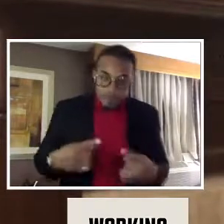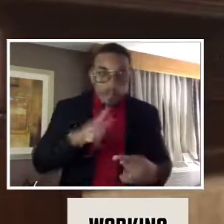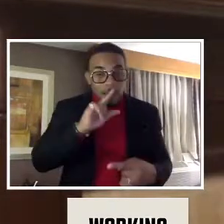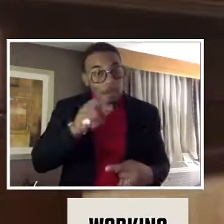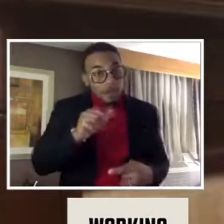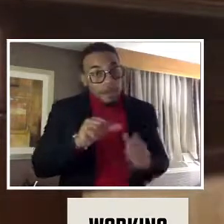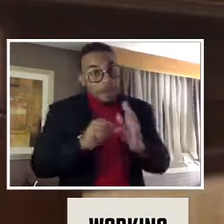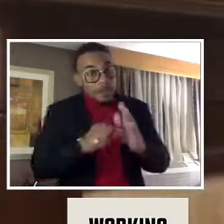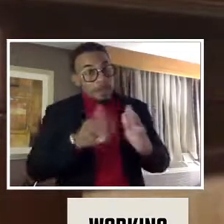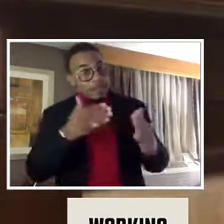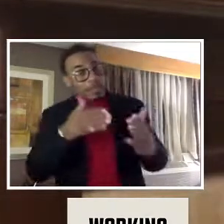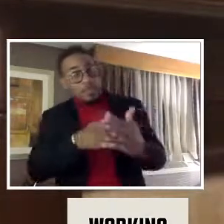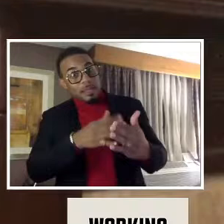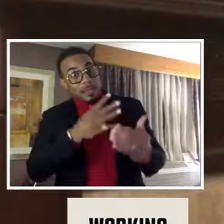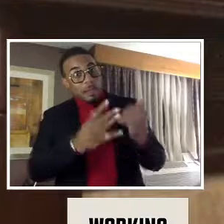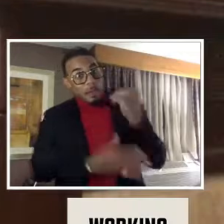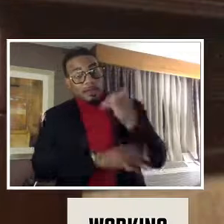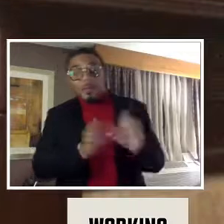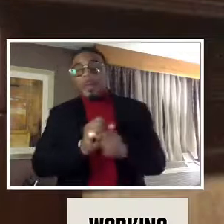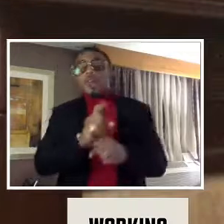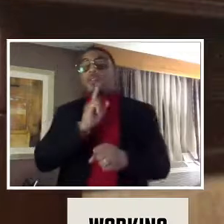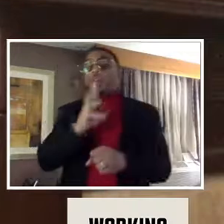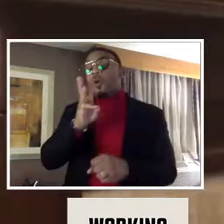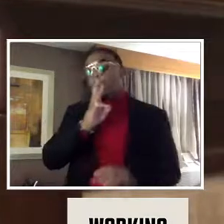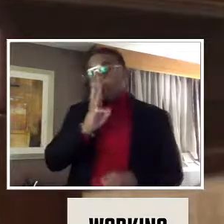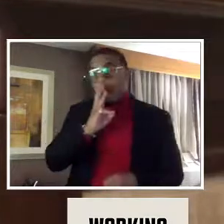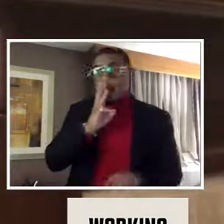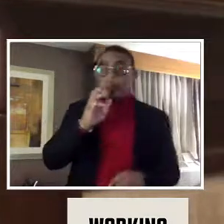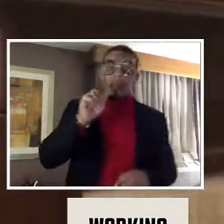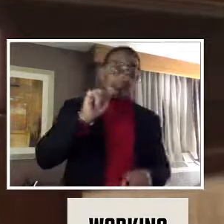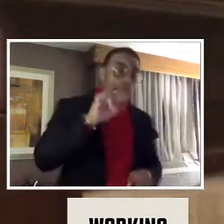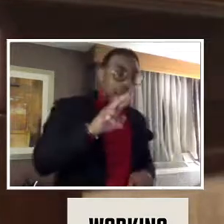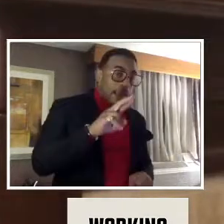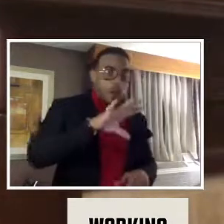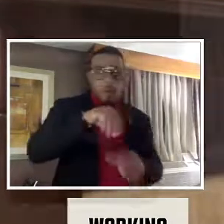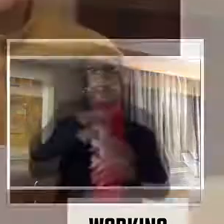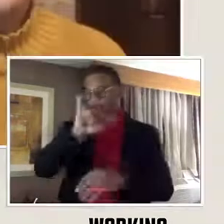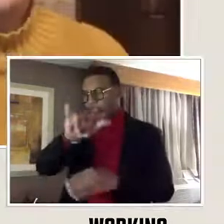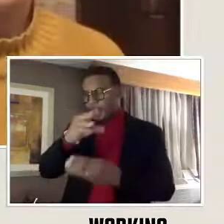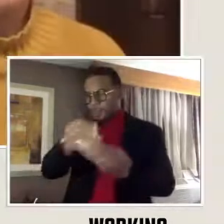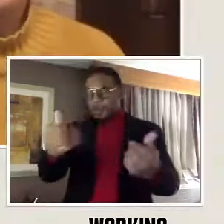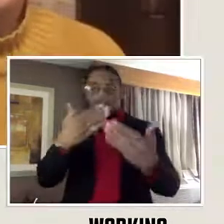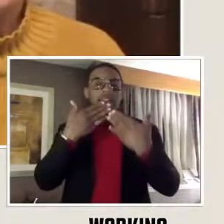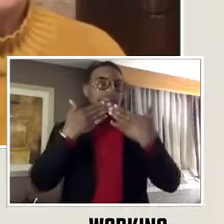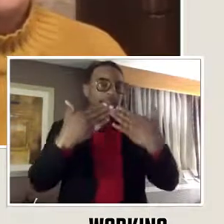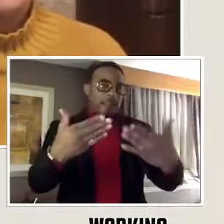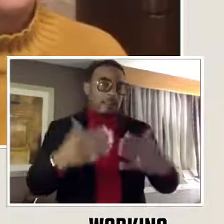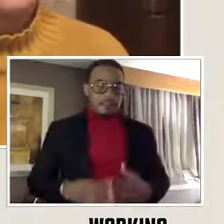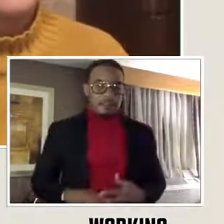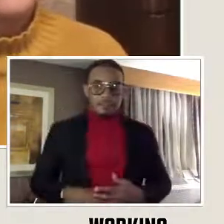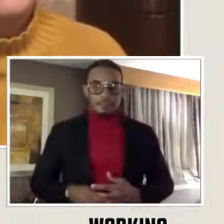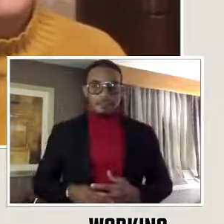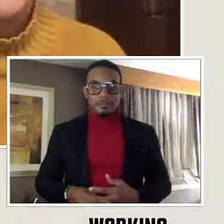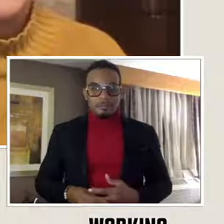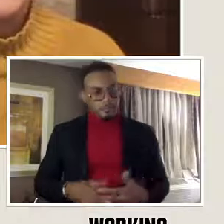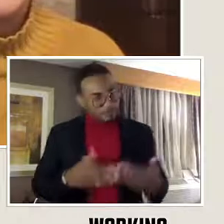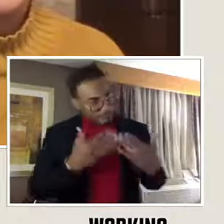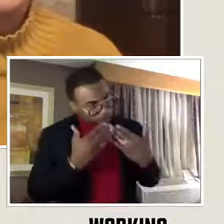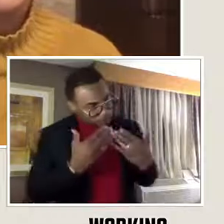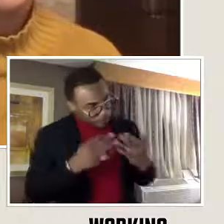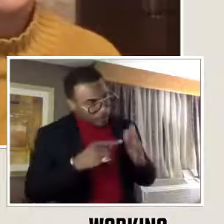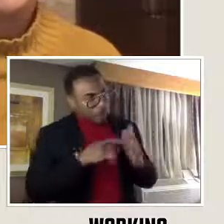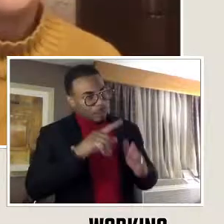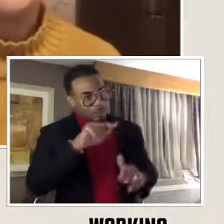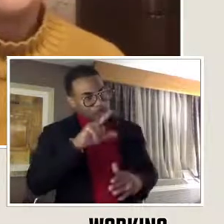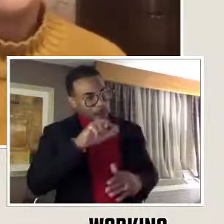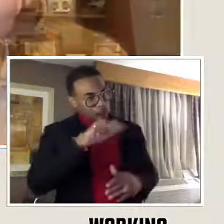only push against poverty, but making sure that water and air is part of that. So thank you. Thank you, Representative